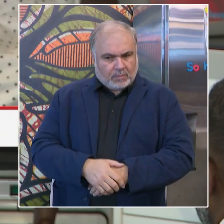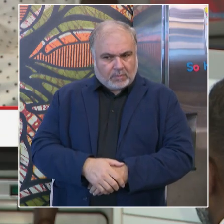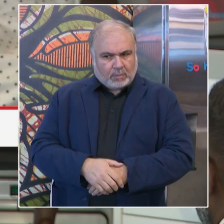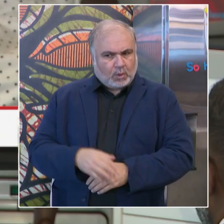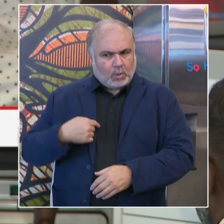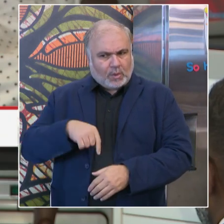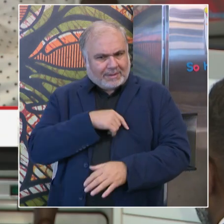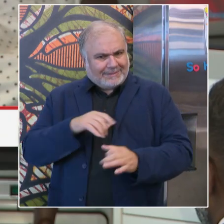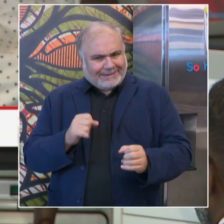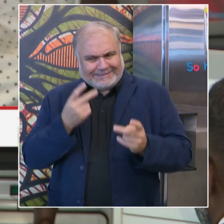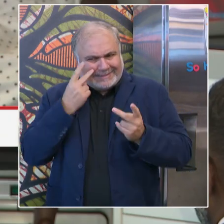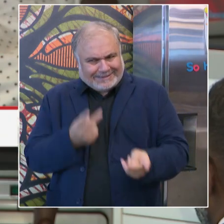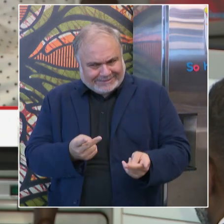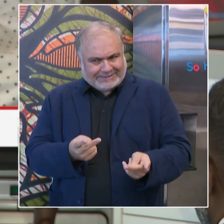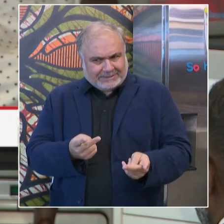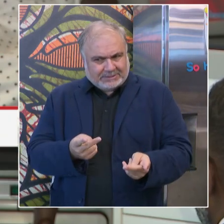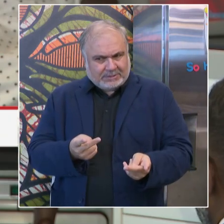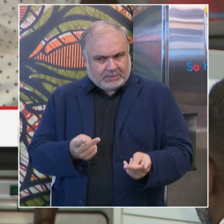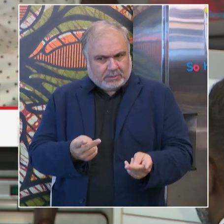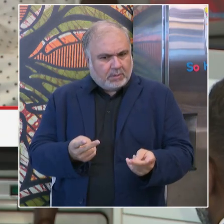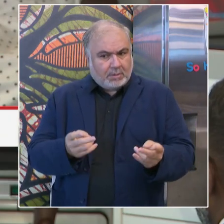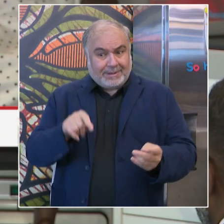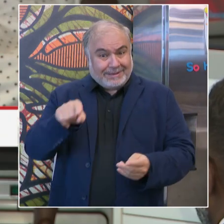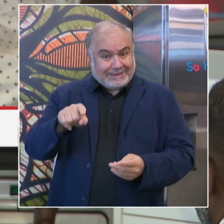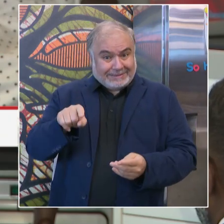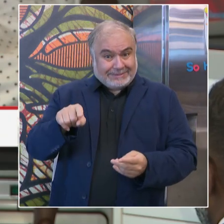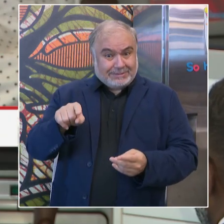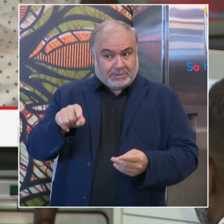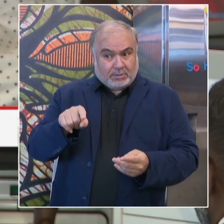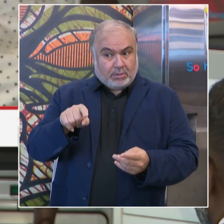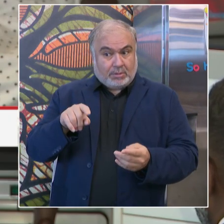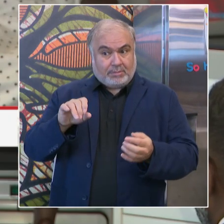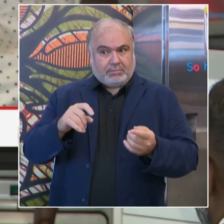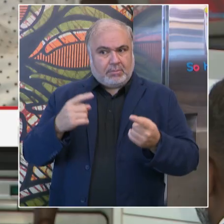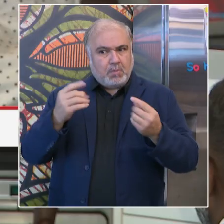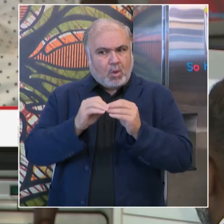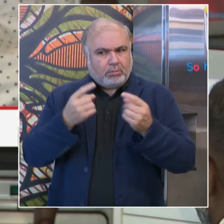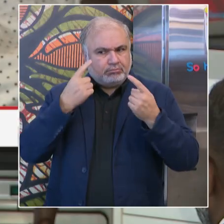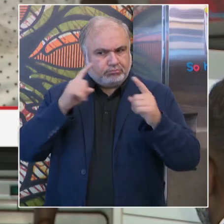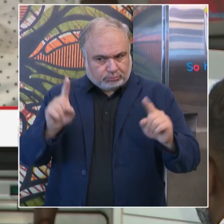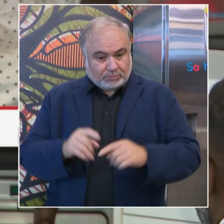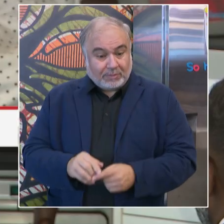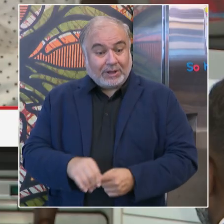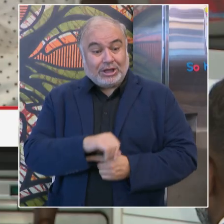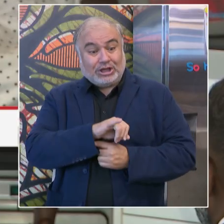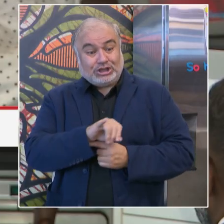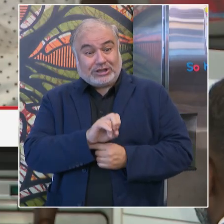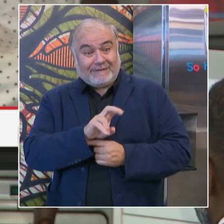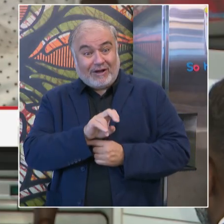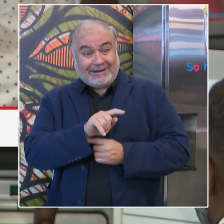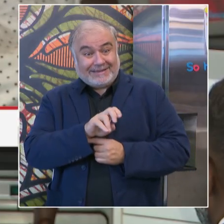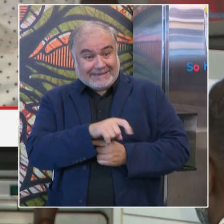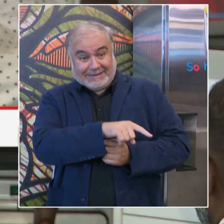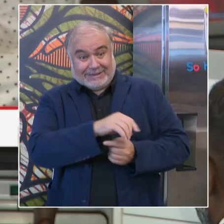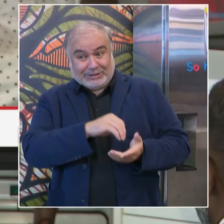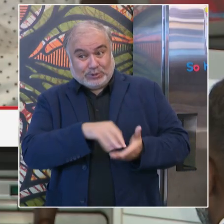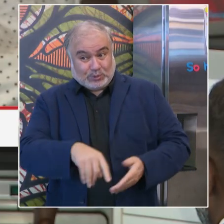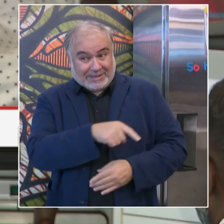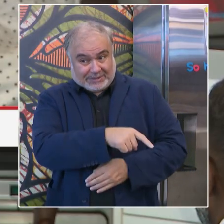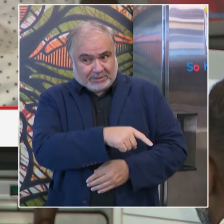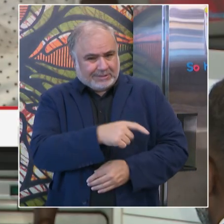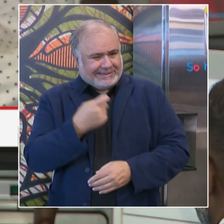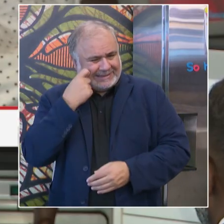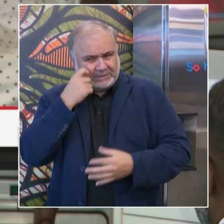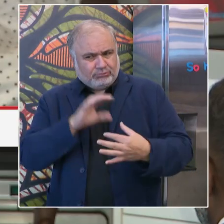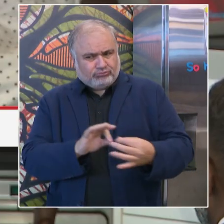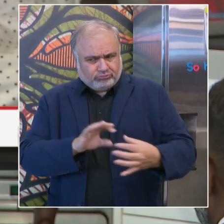from Javante, and the numbers also show that it works. In just 3 years, since